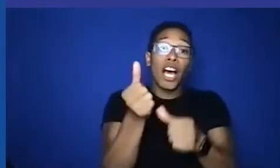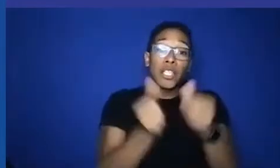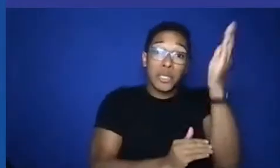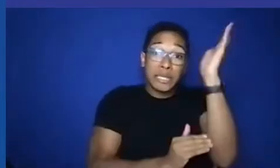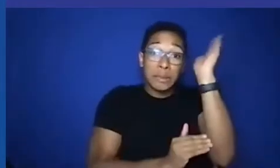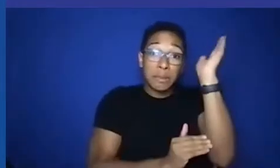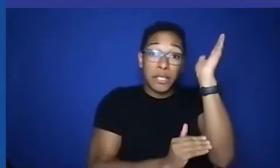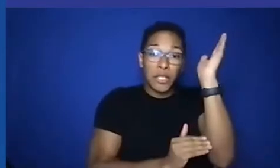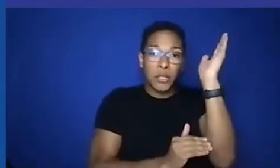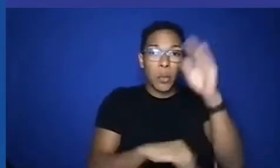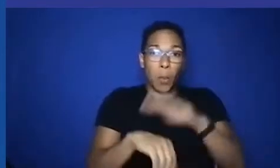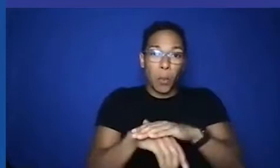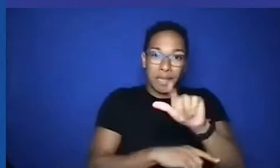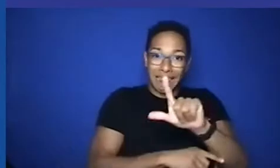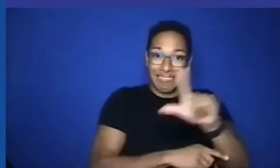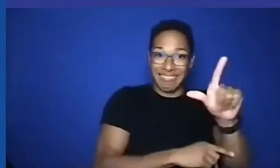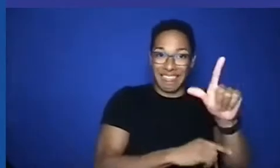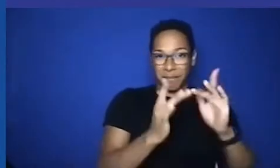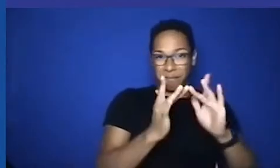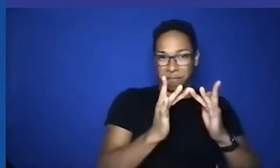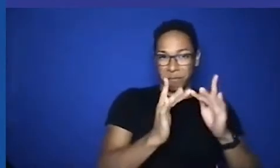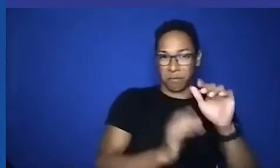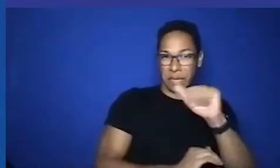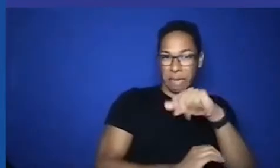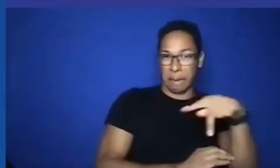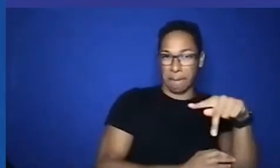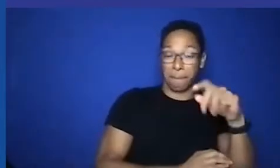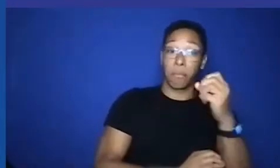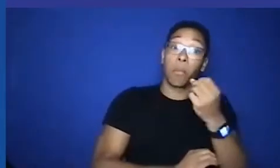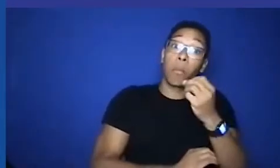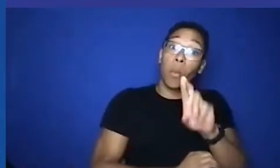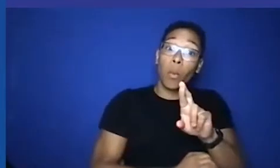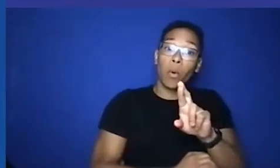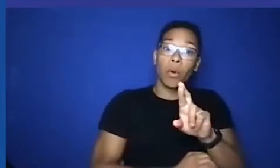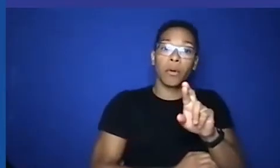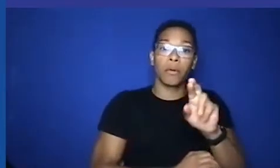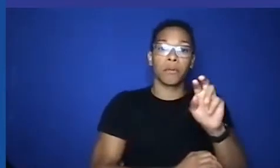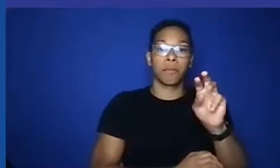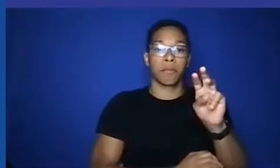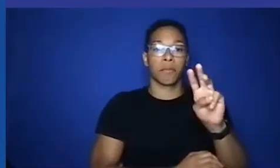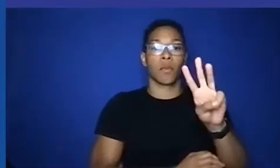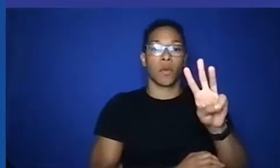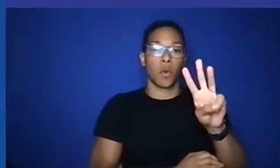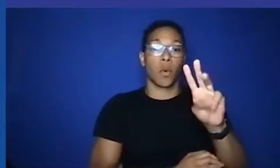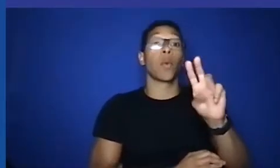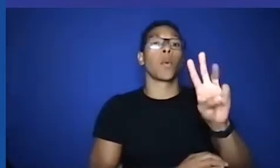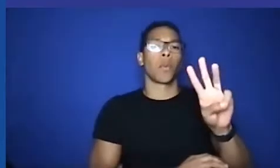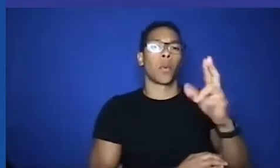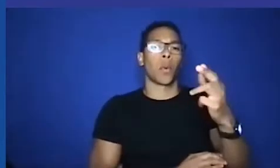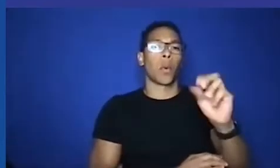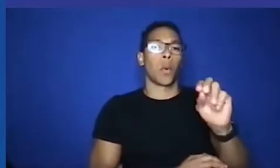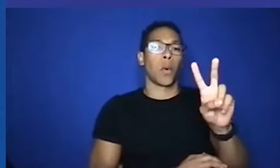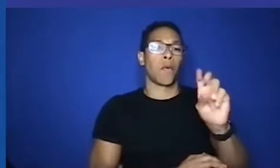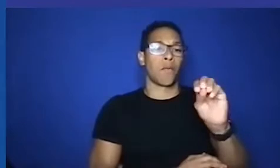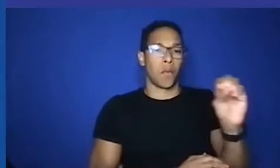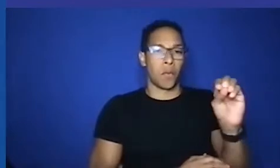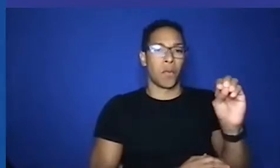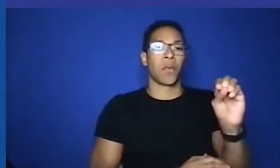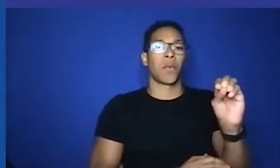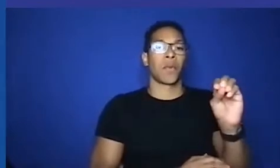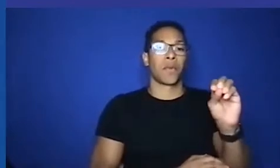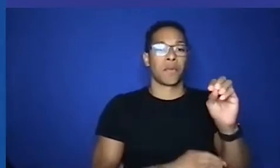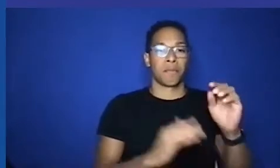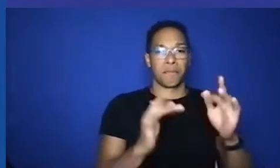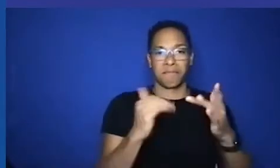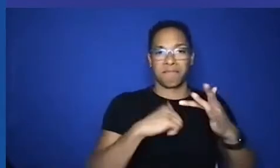left side of your HOVA web app or the menu of your HOVA mobile app. This information is also available on